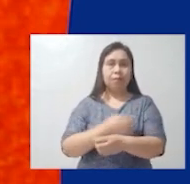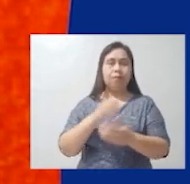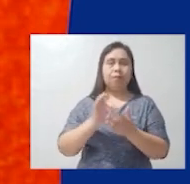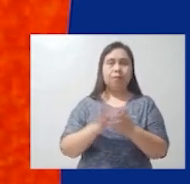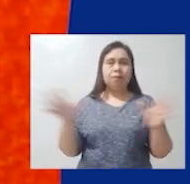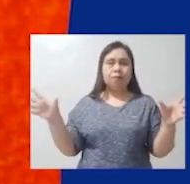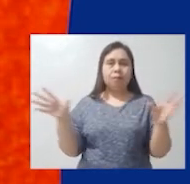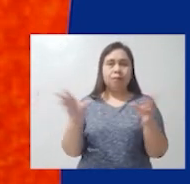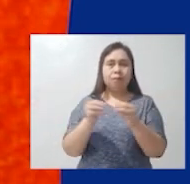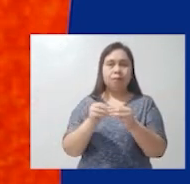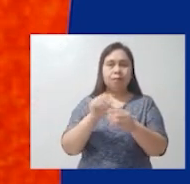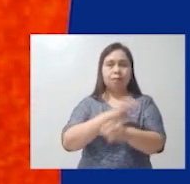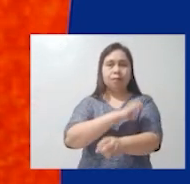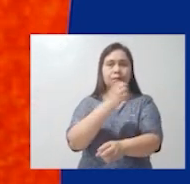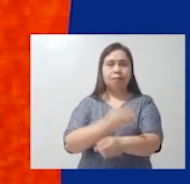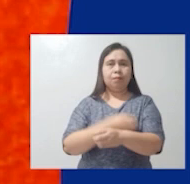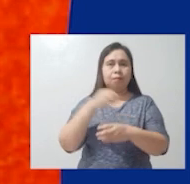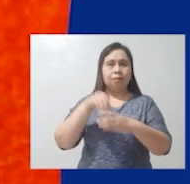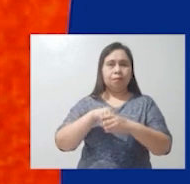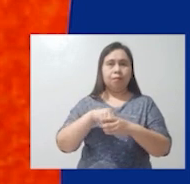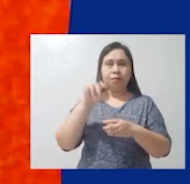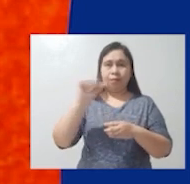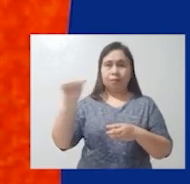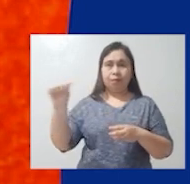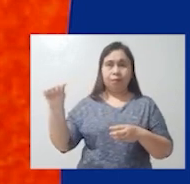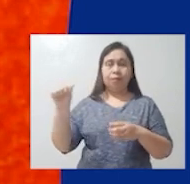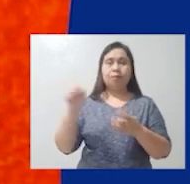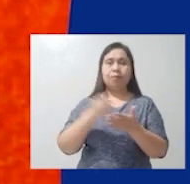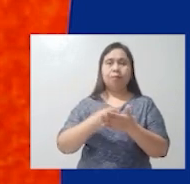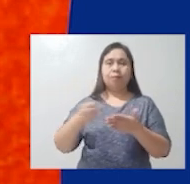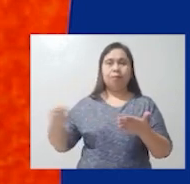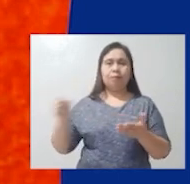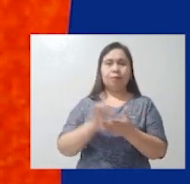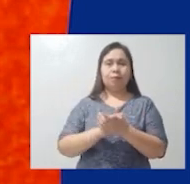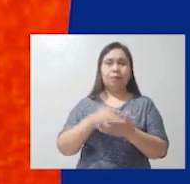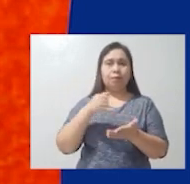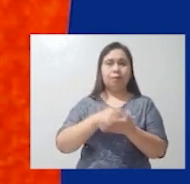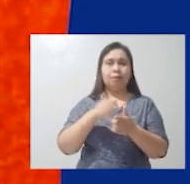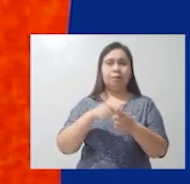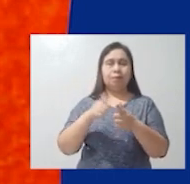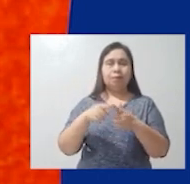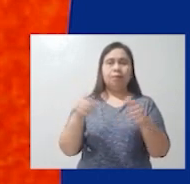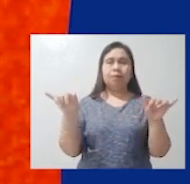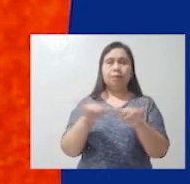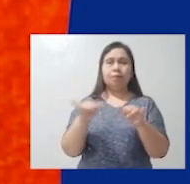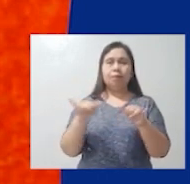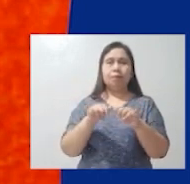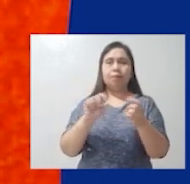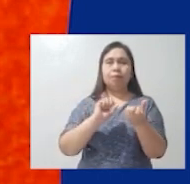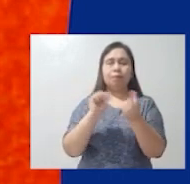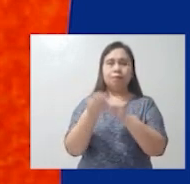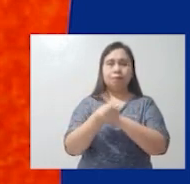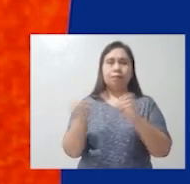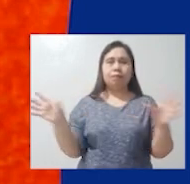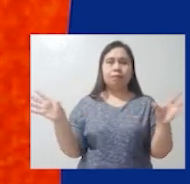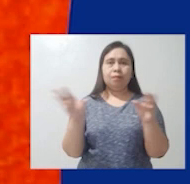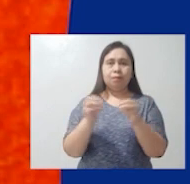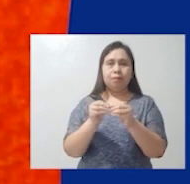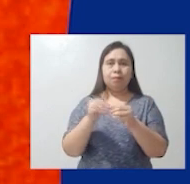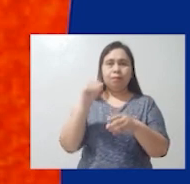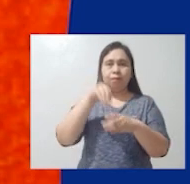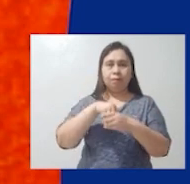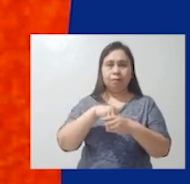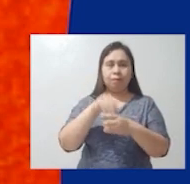total energies contained in a substance. Heat is then a measure of the change in the total internal